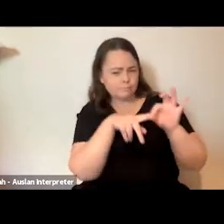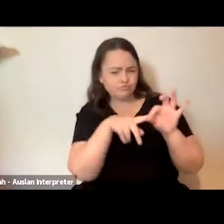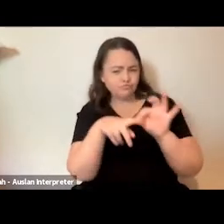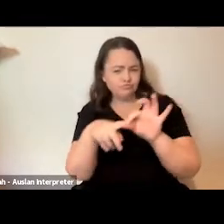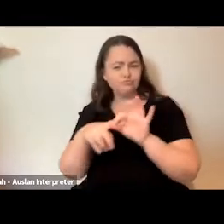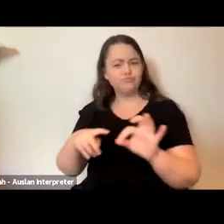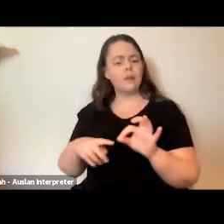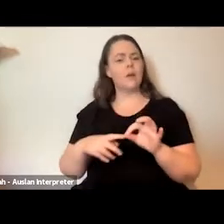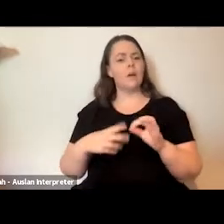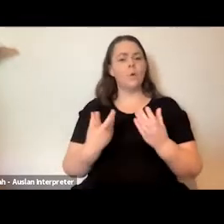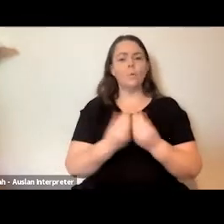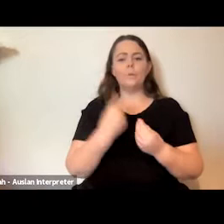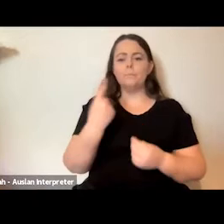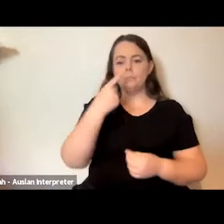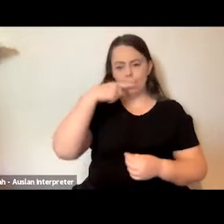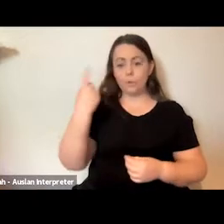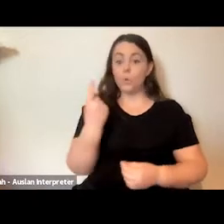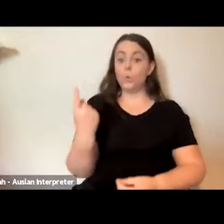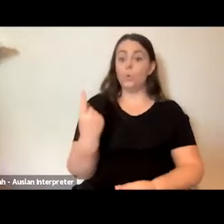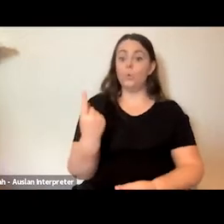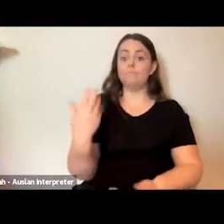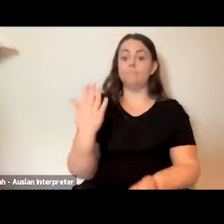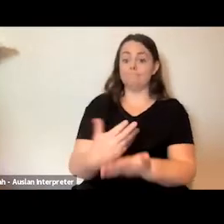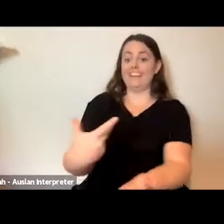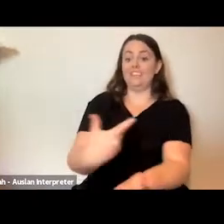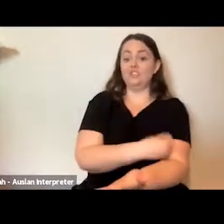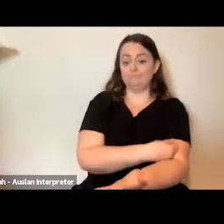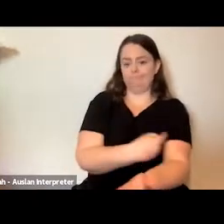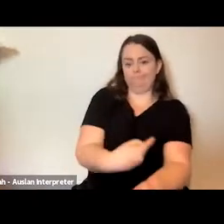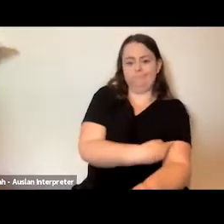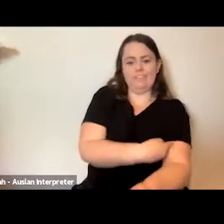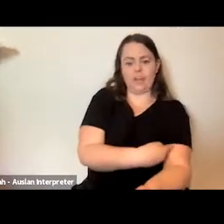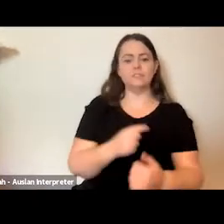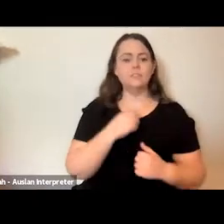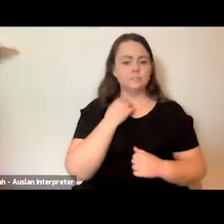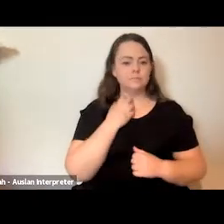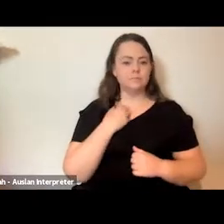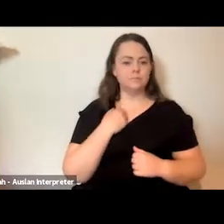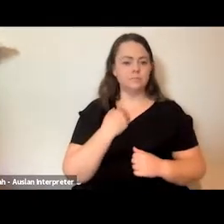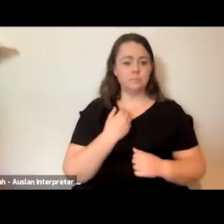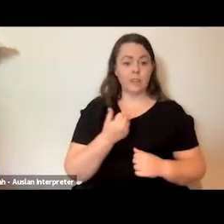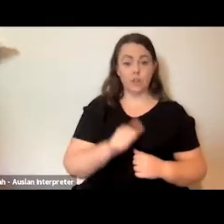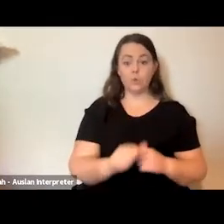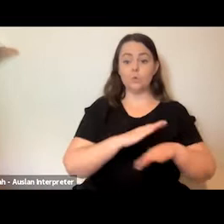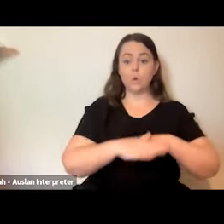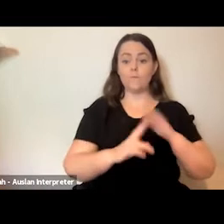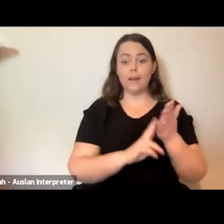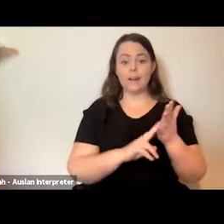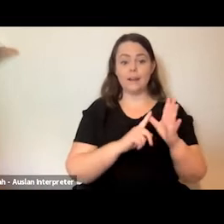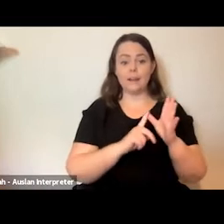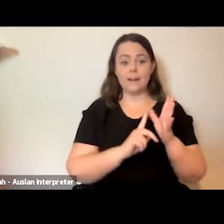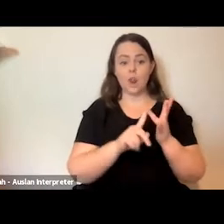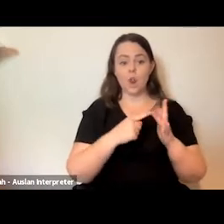number of years. And as you can see, awareness of naloxone has remained fairly stable over time. But as